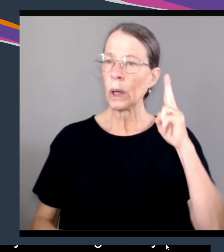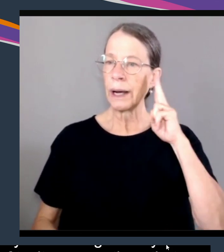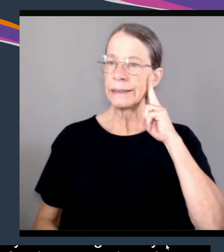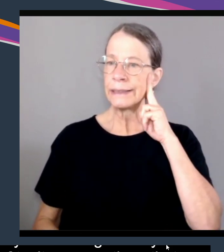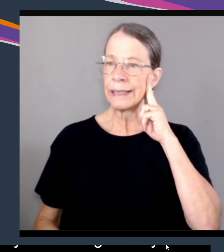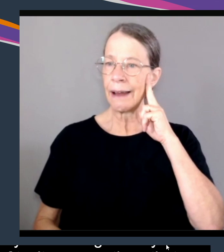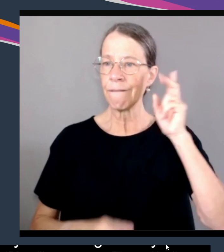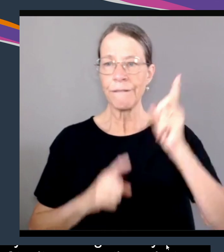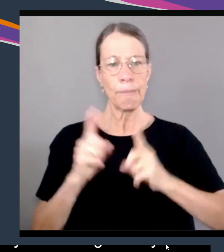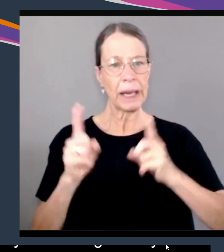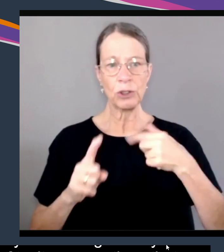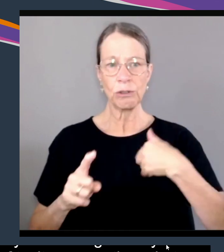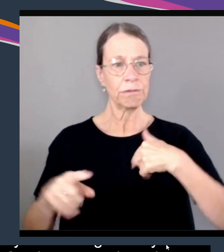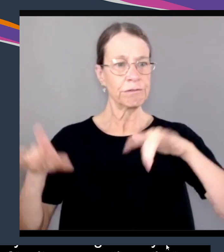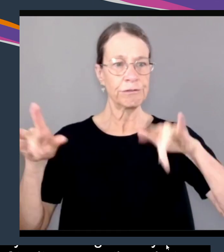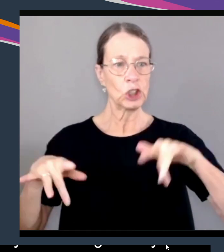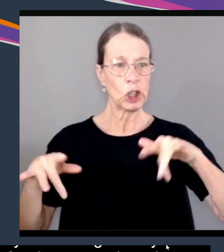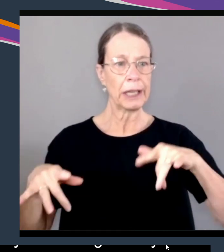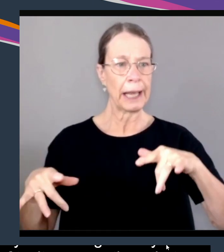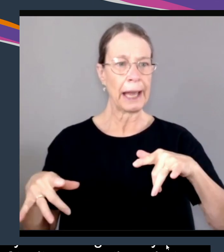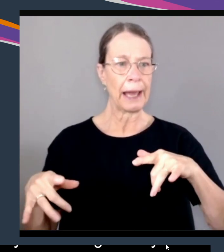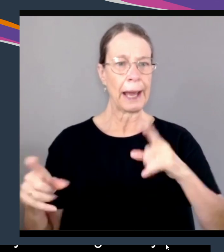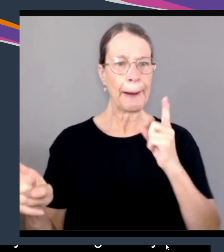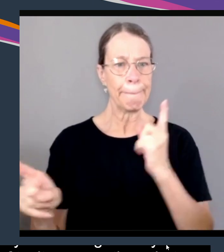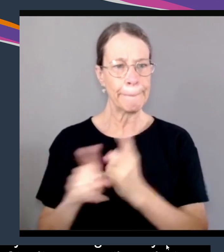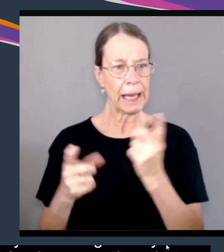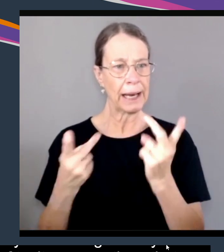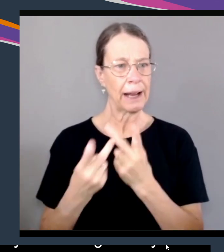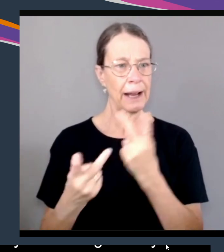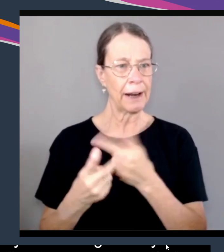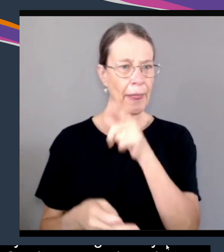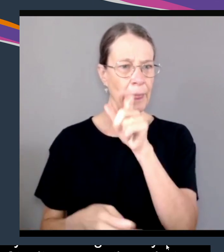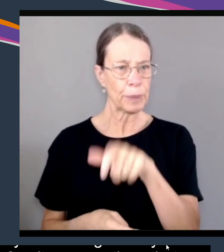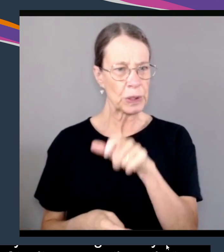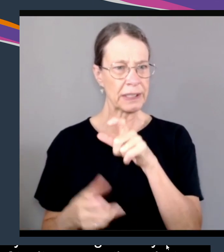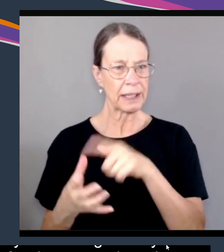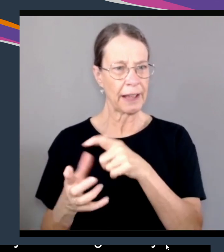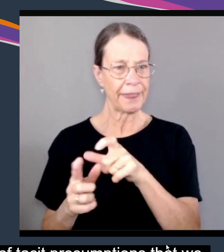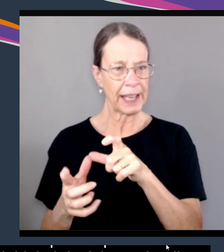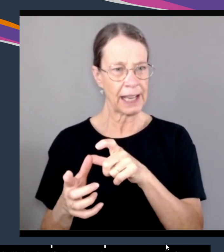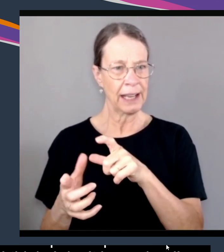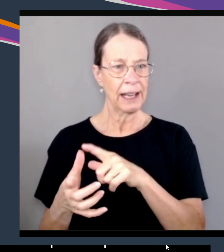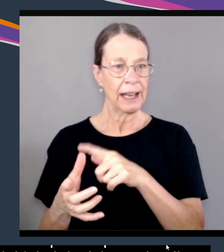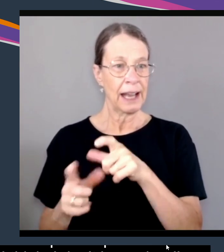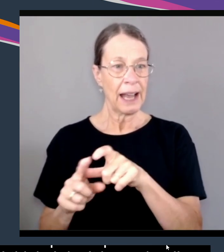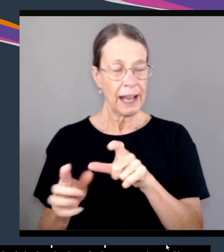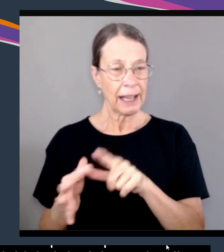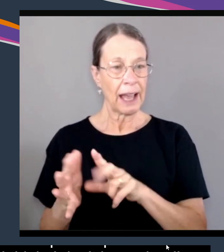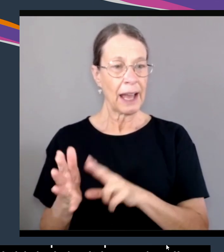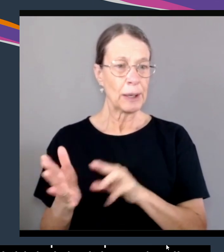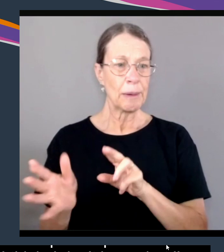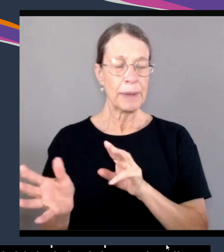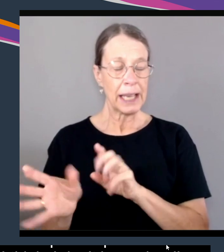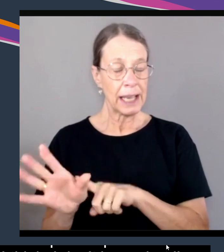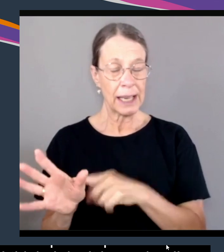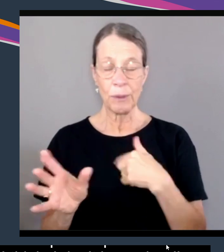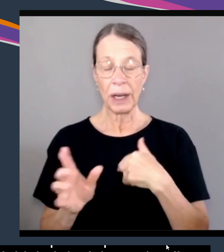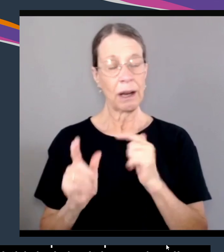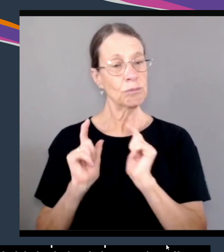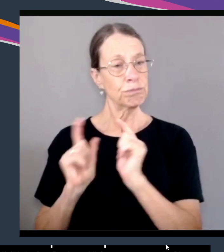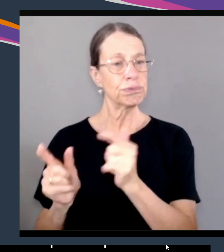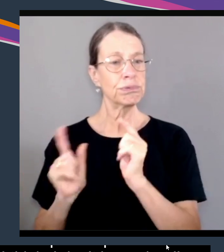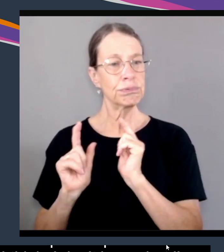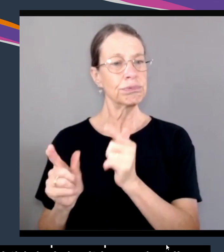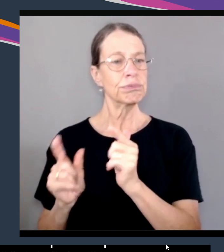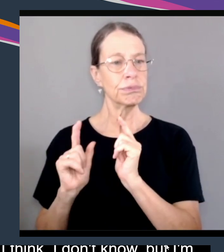the academy, going to Canberra back and forwards, or in my executive life, I have not met one other person that has